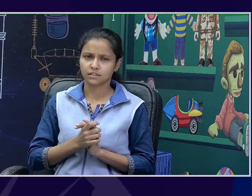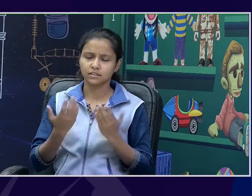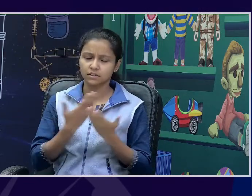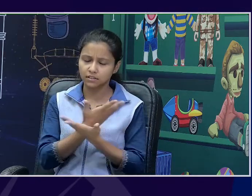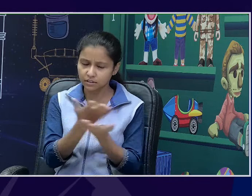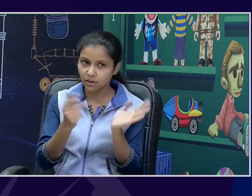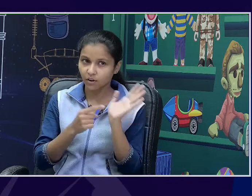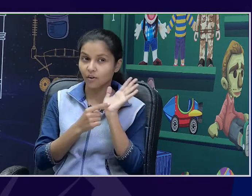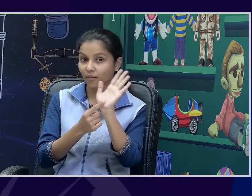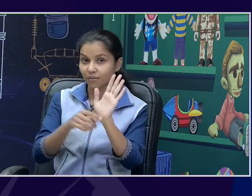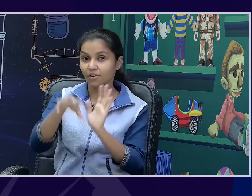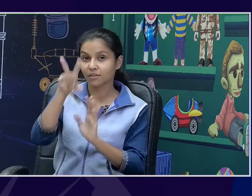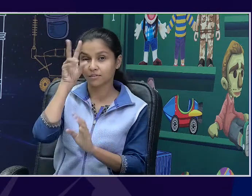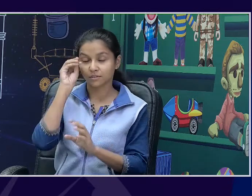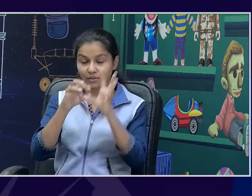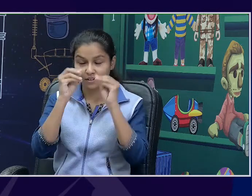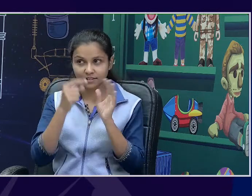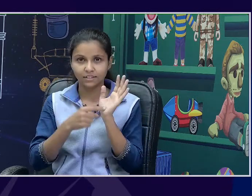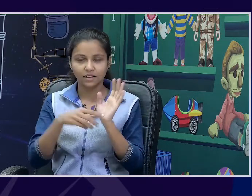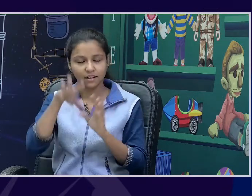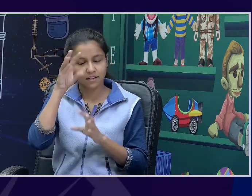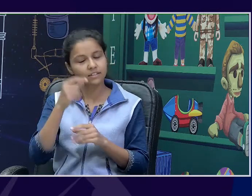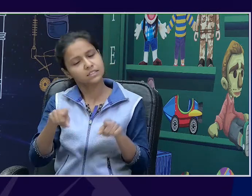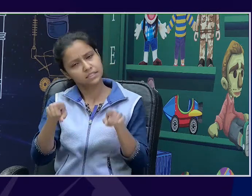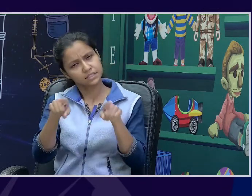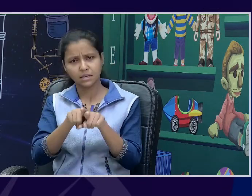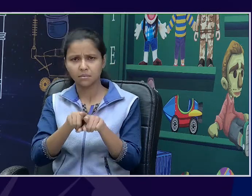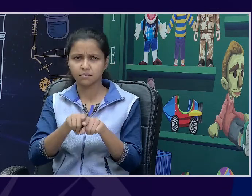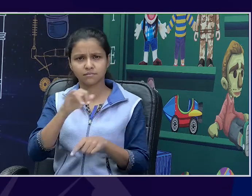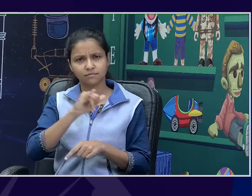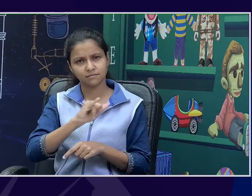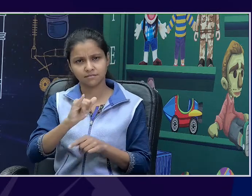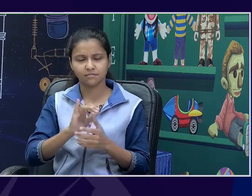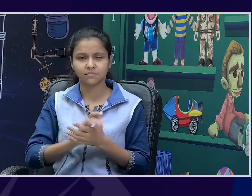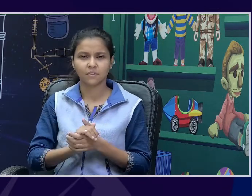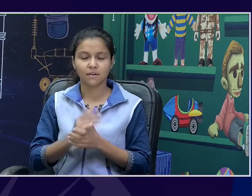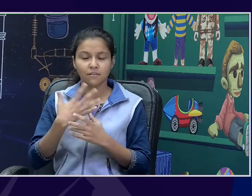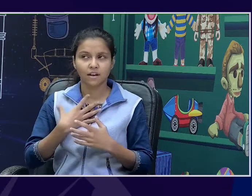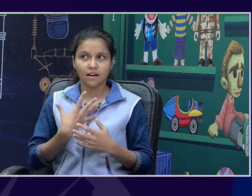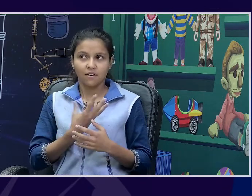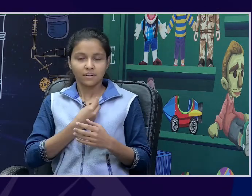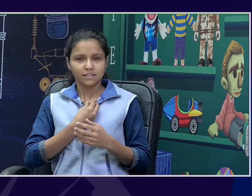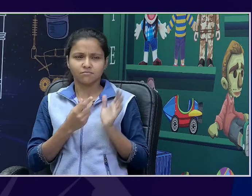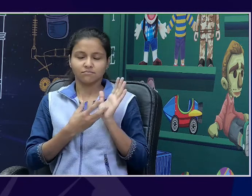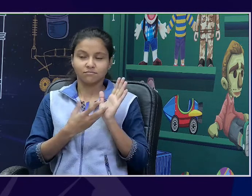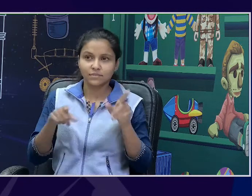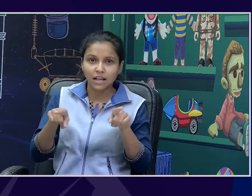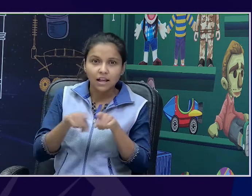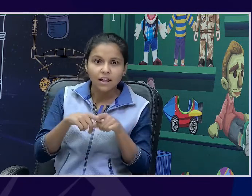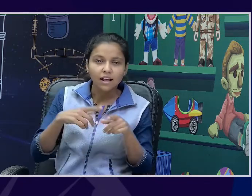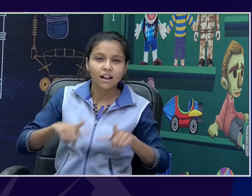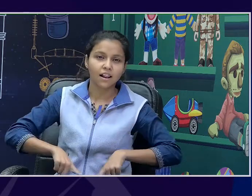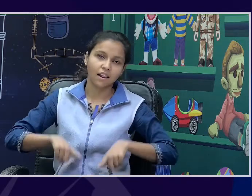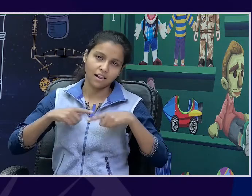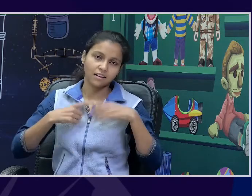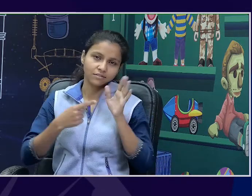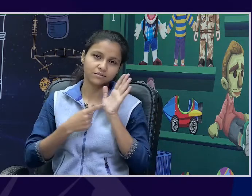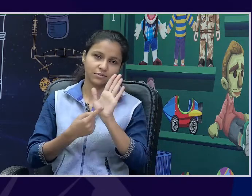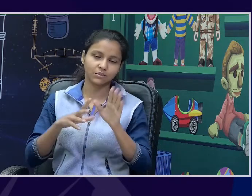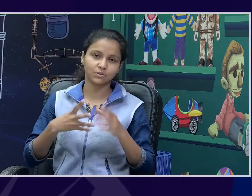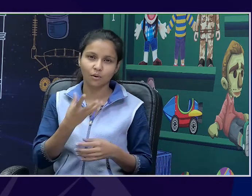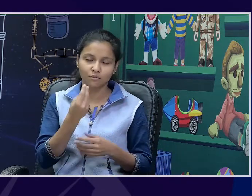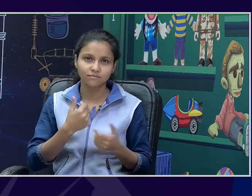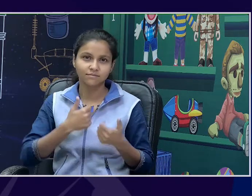our viewers and learners can also do the same? Yes, because whenever we are facing fears in our life, like this, the major fear that student